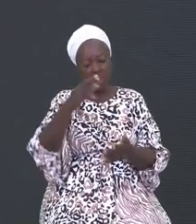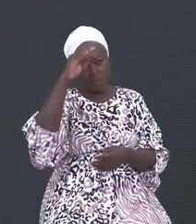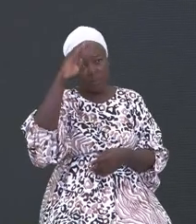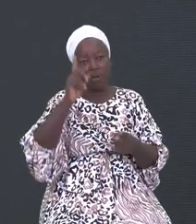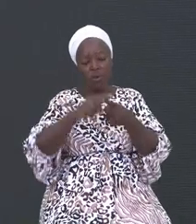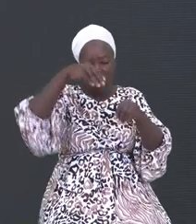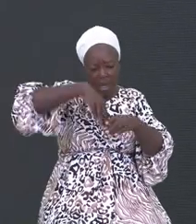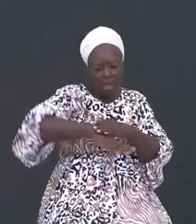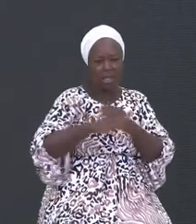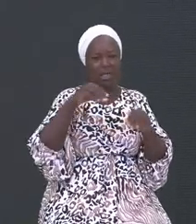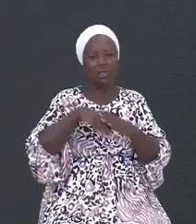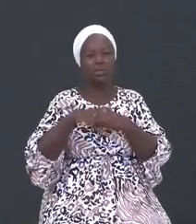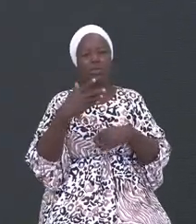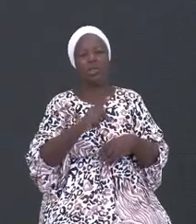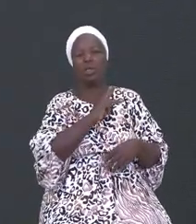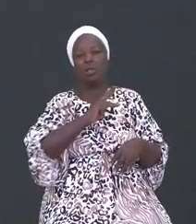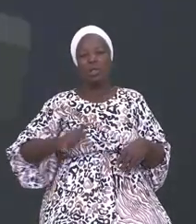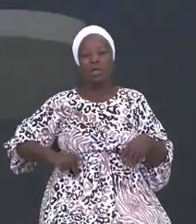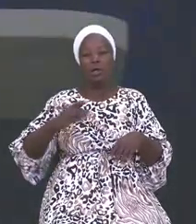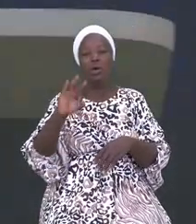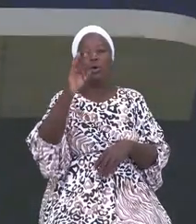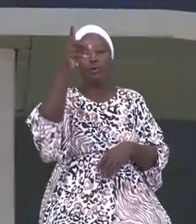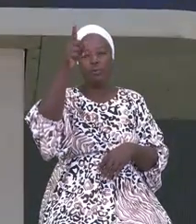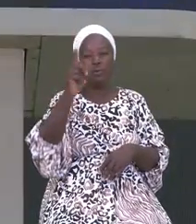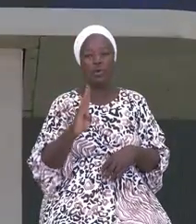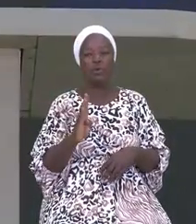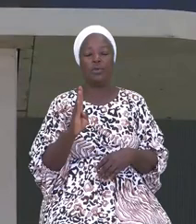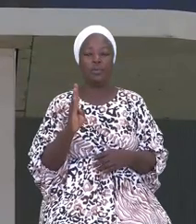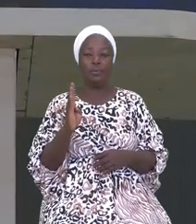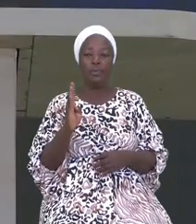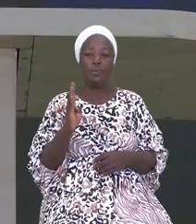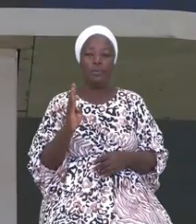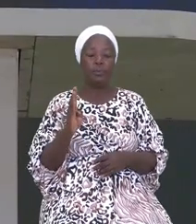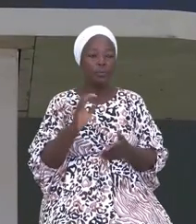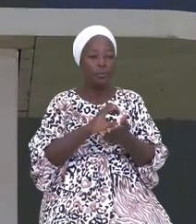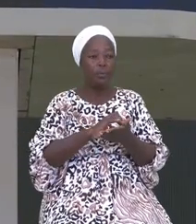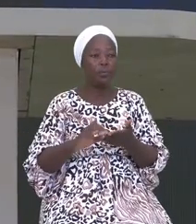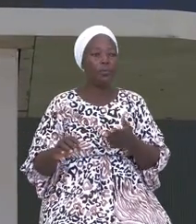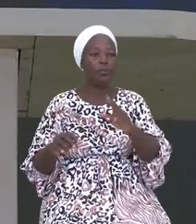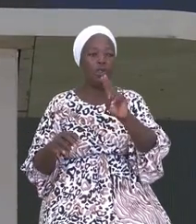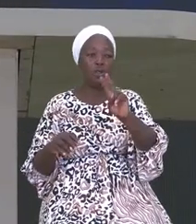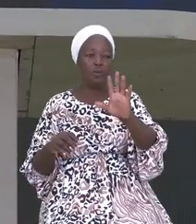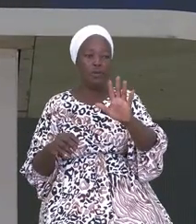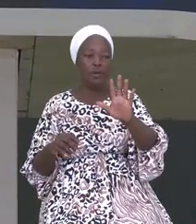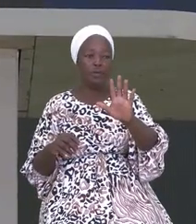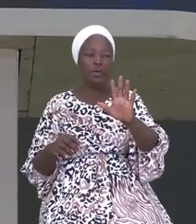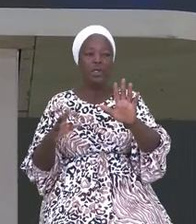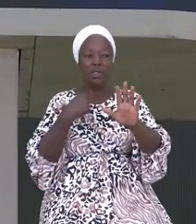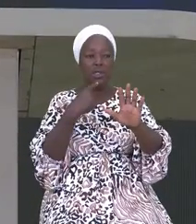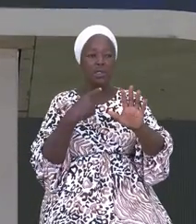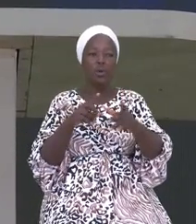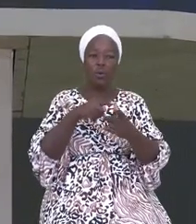to enter into the kingdom of God. In verse 25, it says,